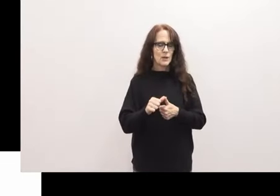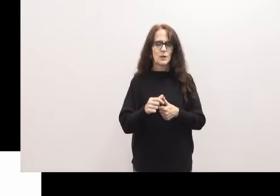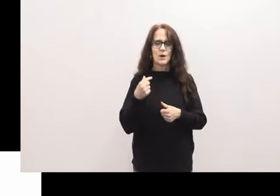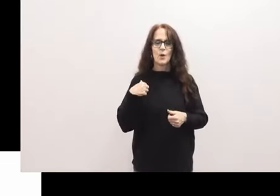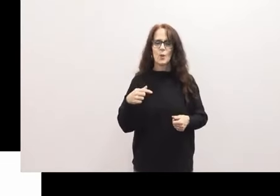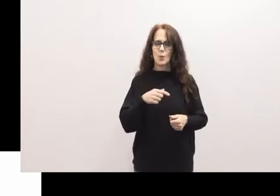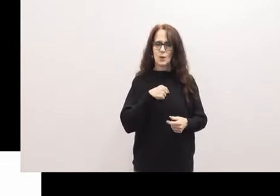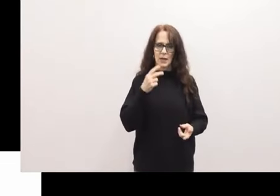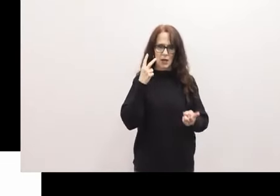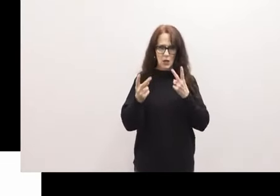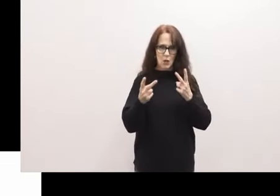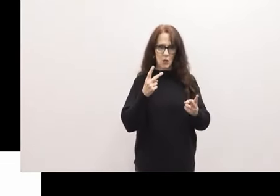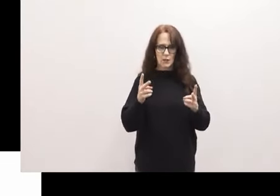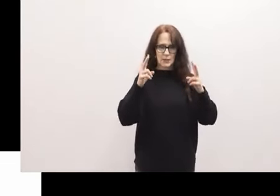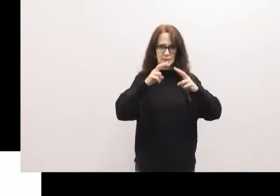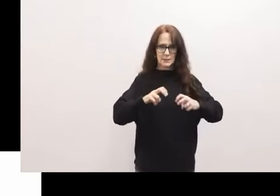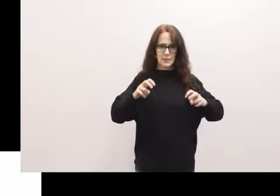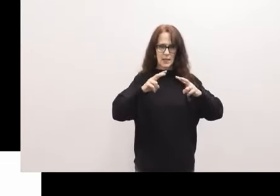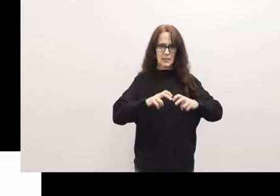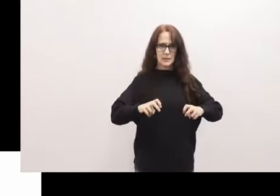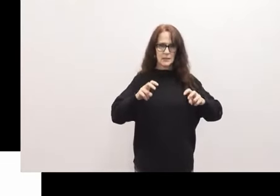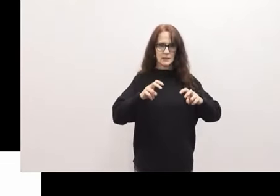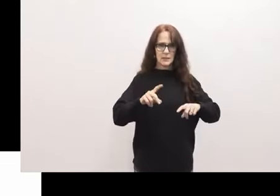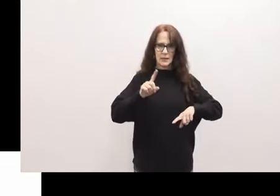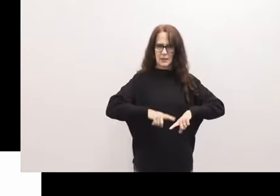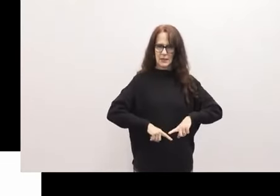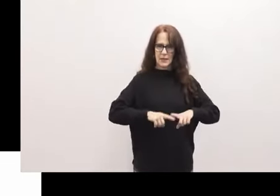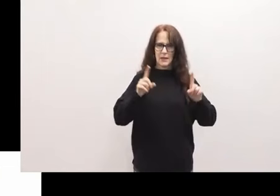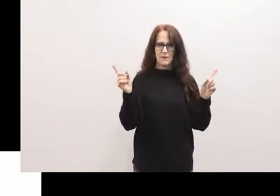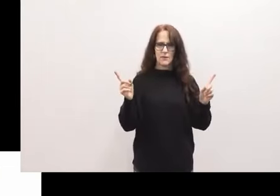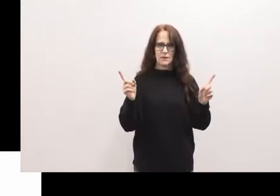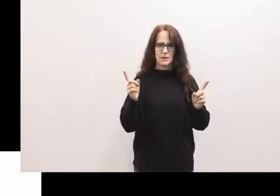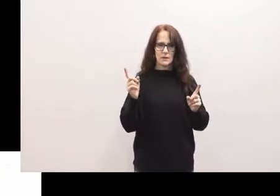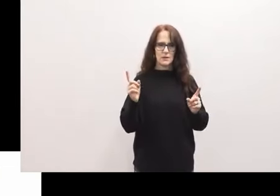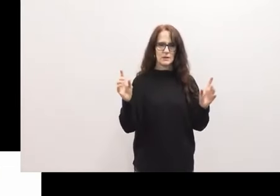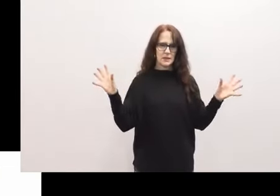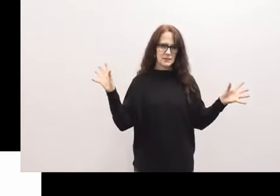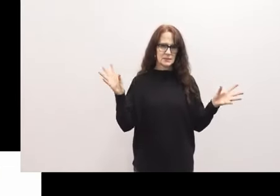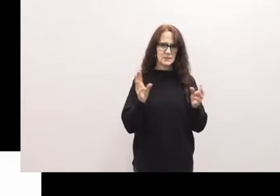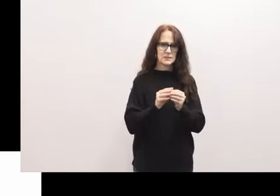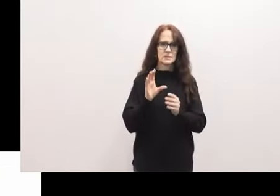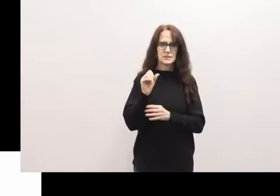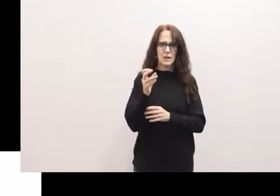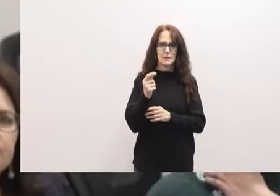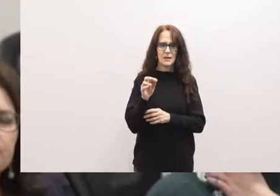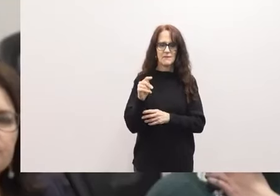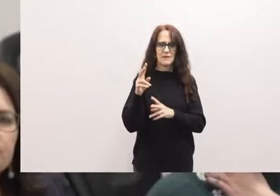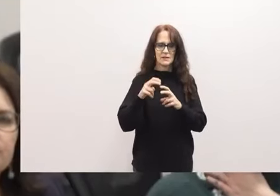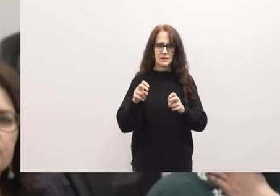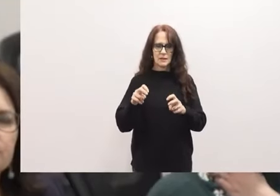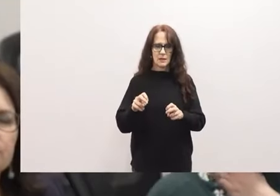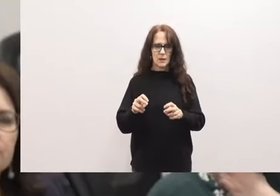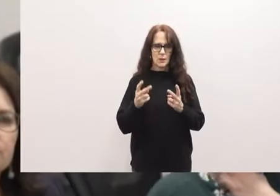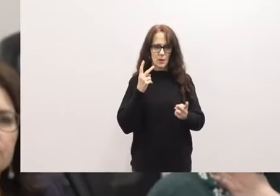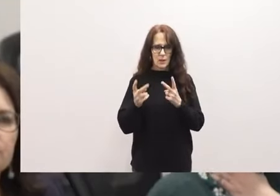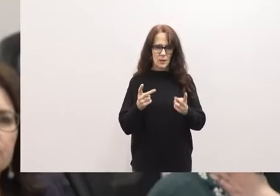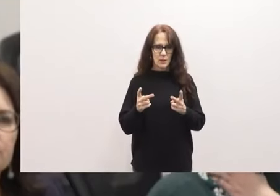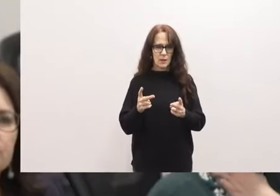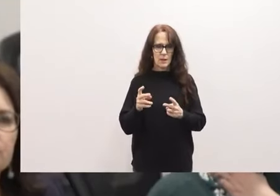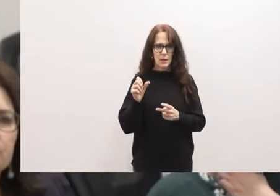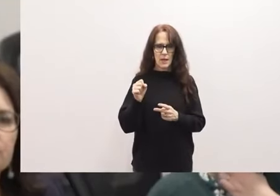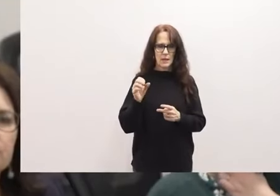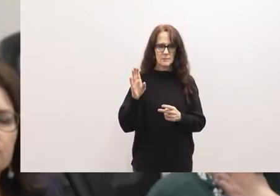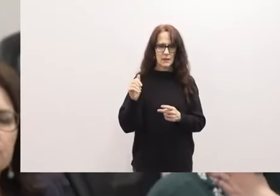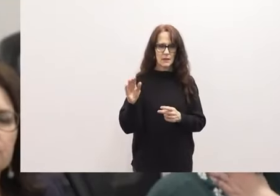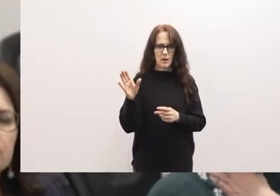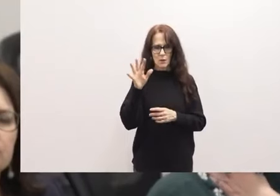we look at diagnostic assessments differently than summative assessments. Summative assessments, we would look at like an aspect to